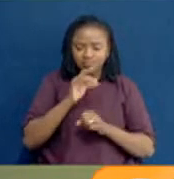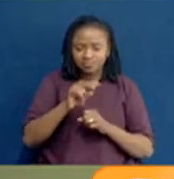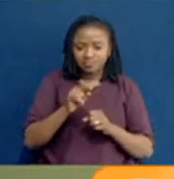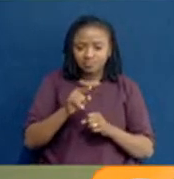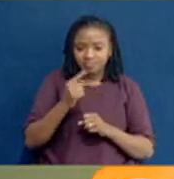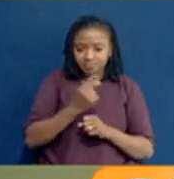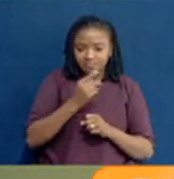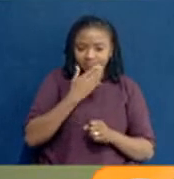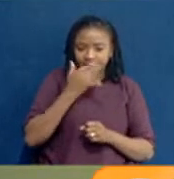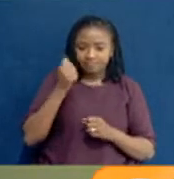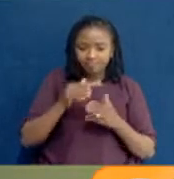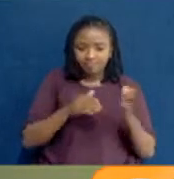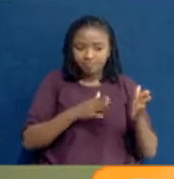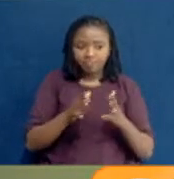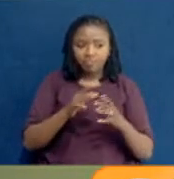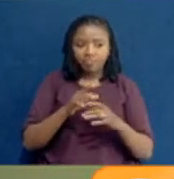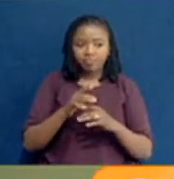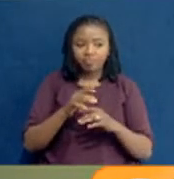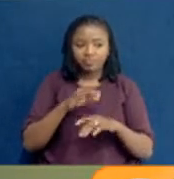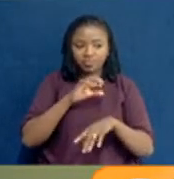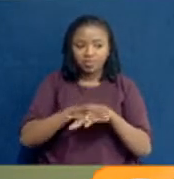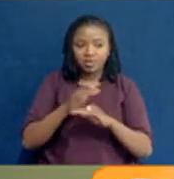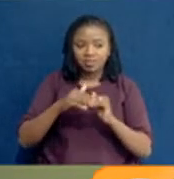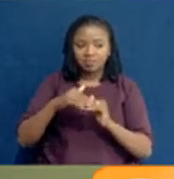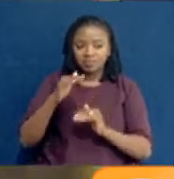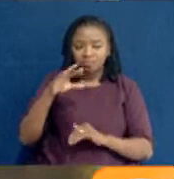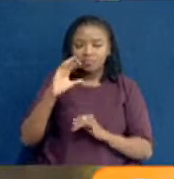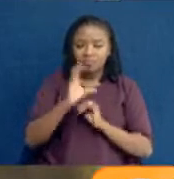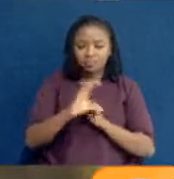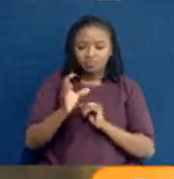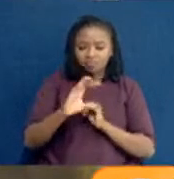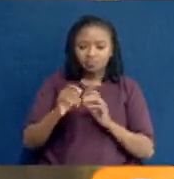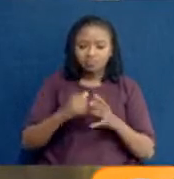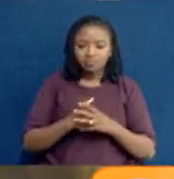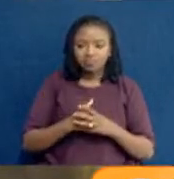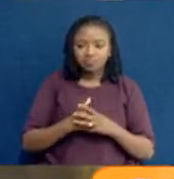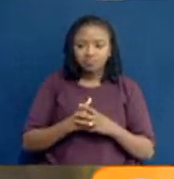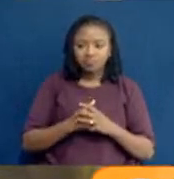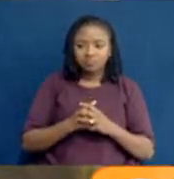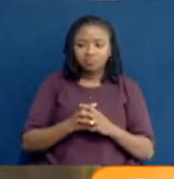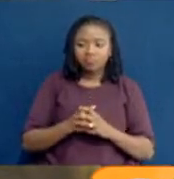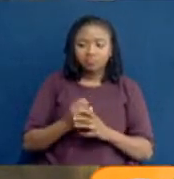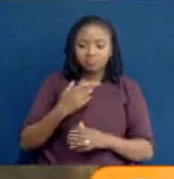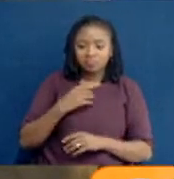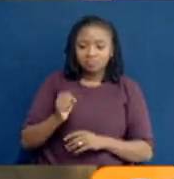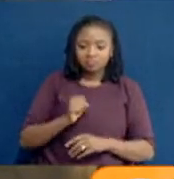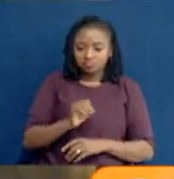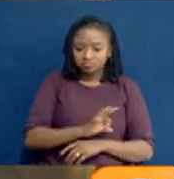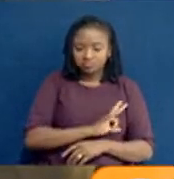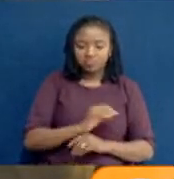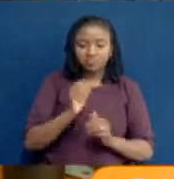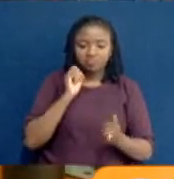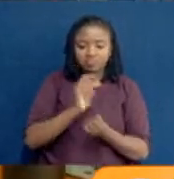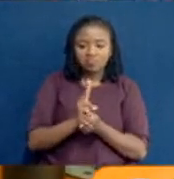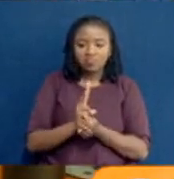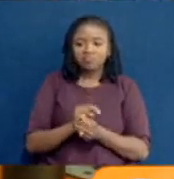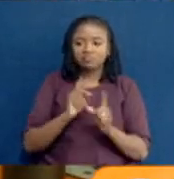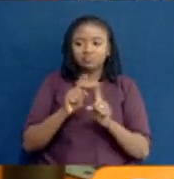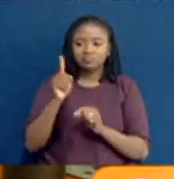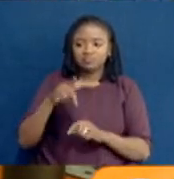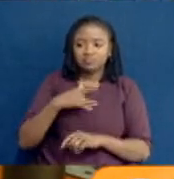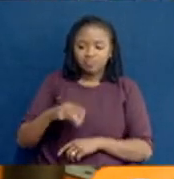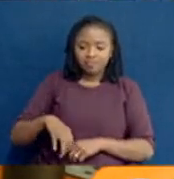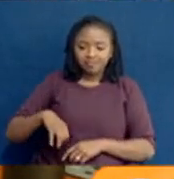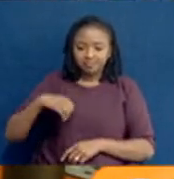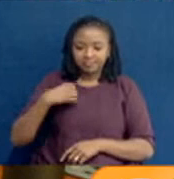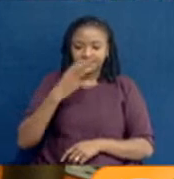to catch a lot of these clients and do it affordably. With at least 12 staff members, Mobi Water prides itself on helping